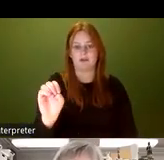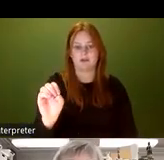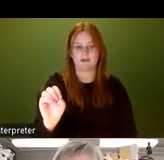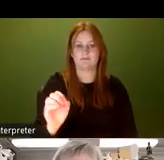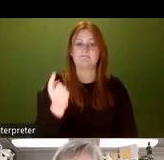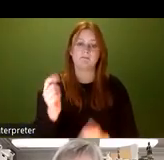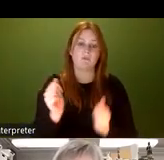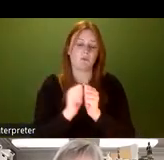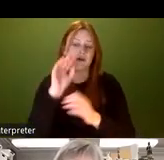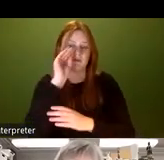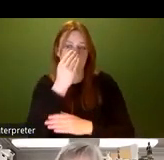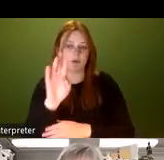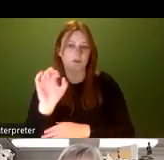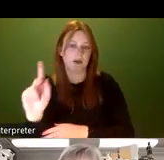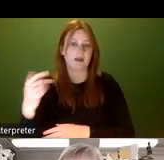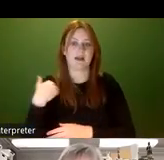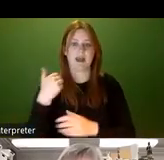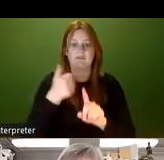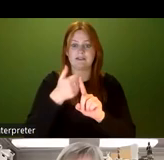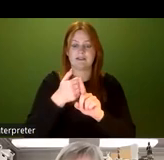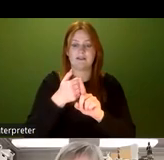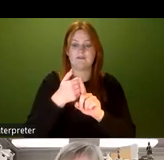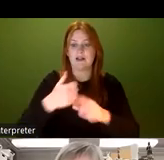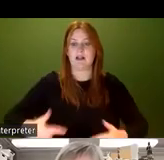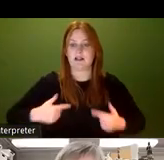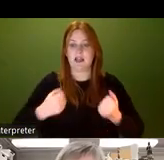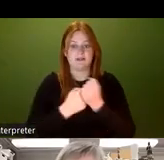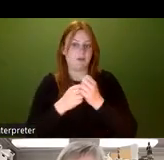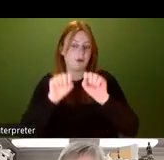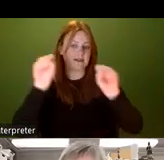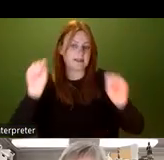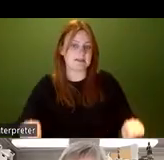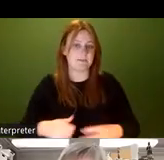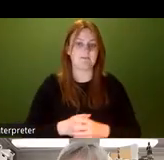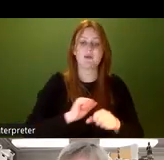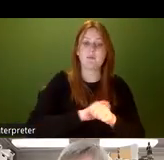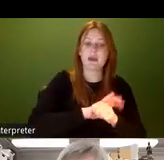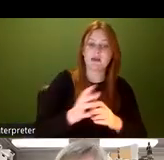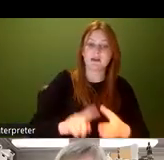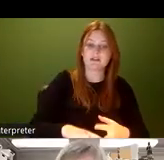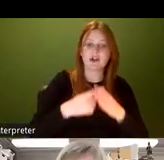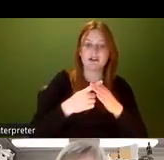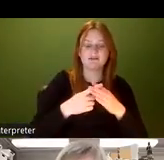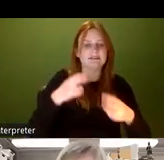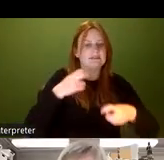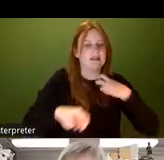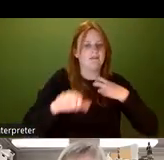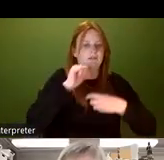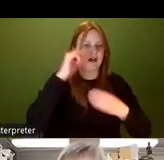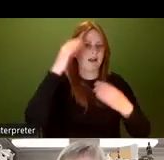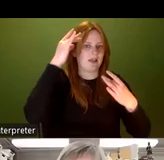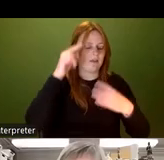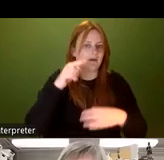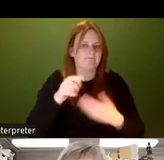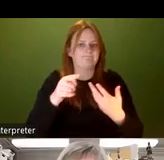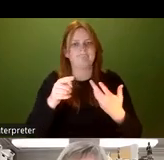own life support system. After the pandemic started, of course, it was hard not to think of this as